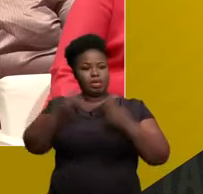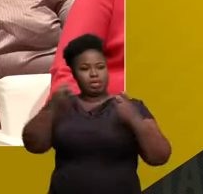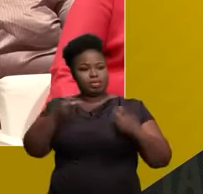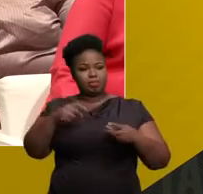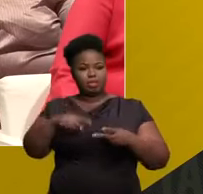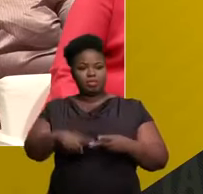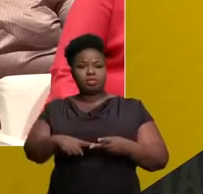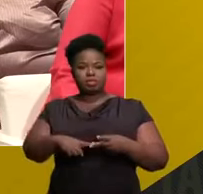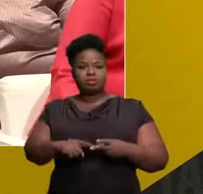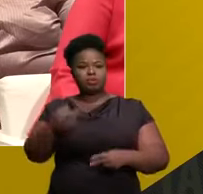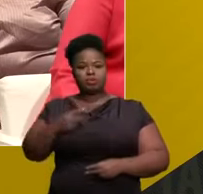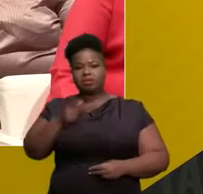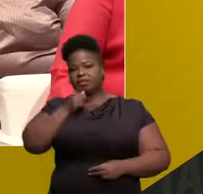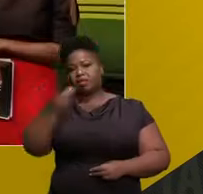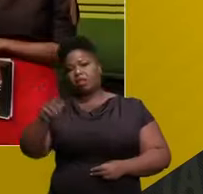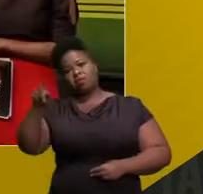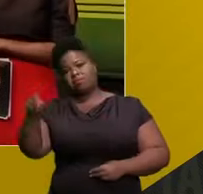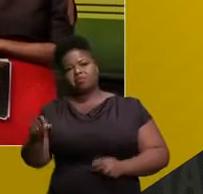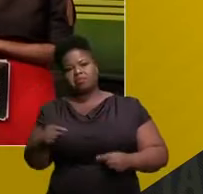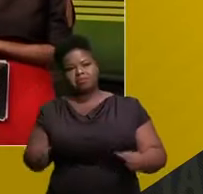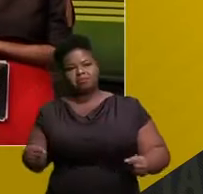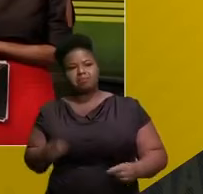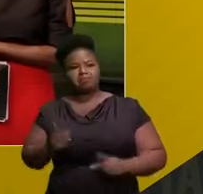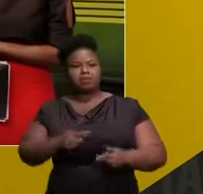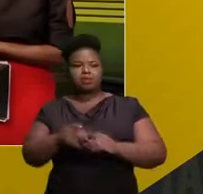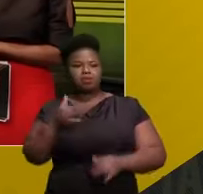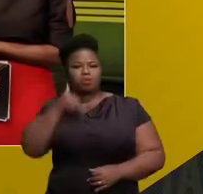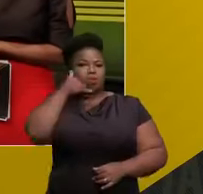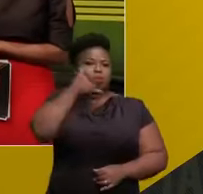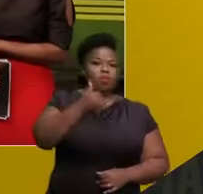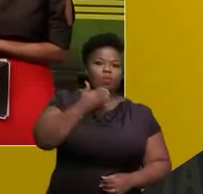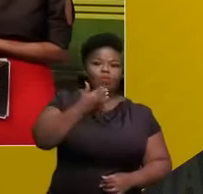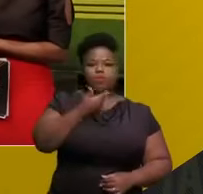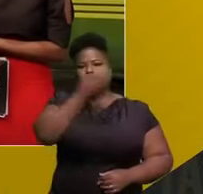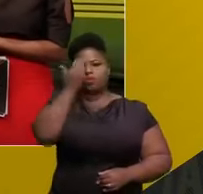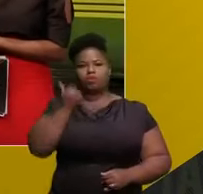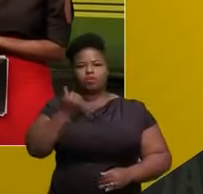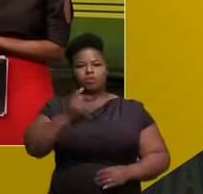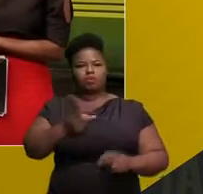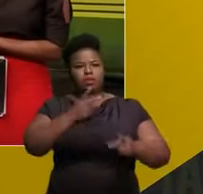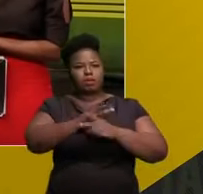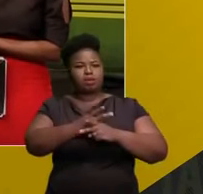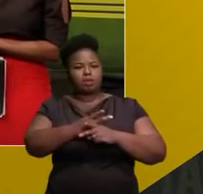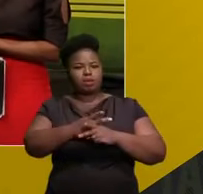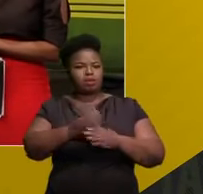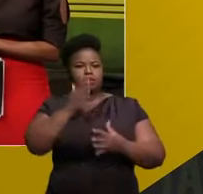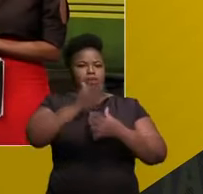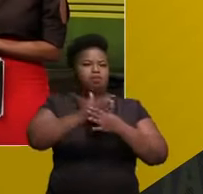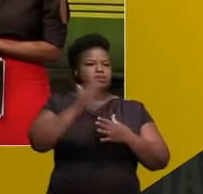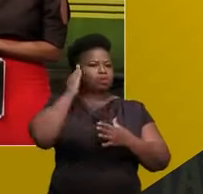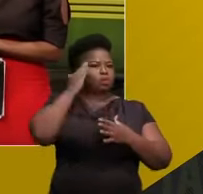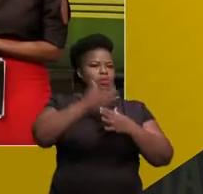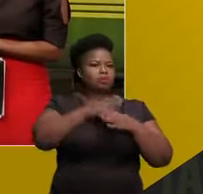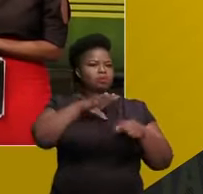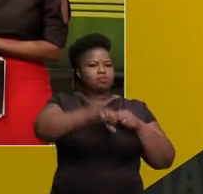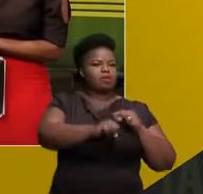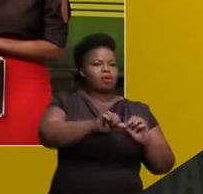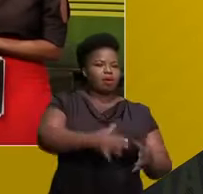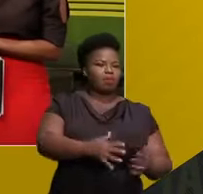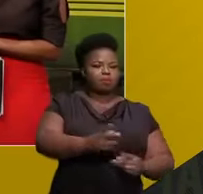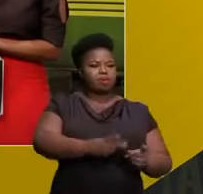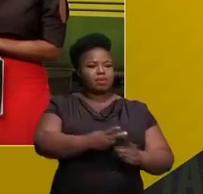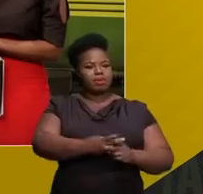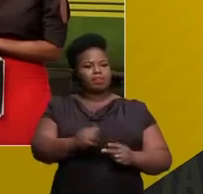no one that they can tell. They don't know who to call. They don't know psychologists where they can find them. They will obviously grow.